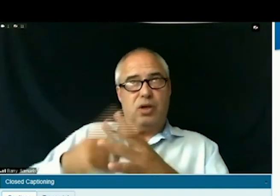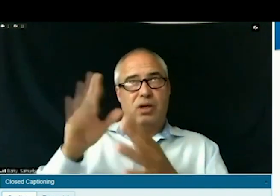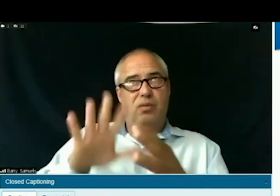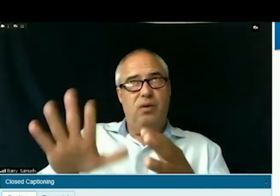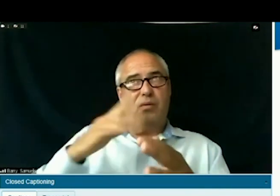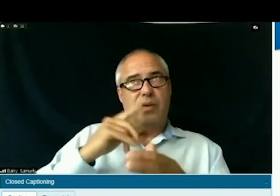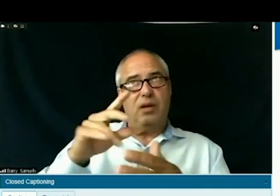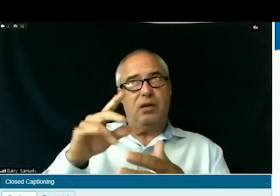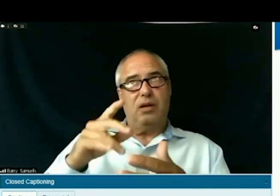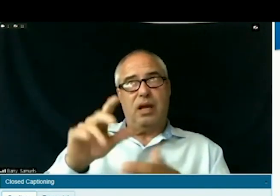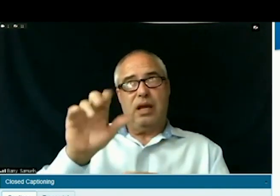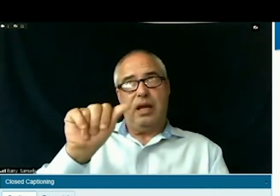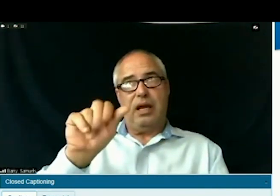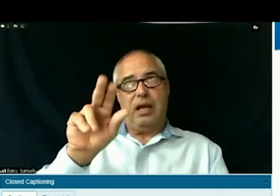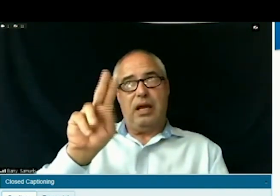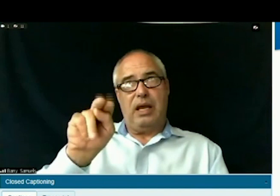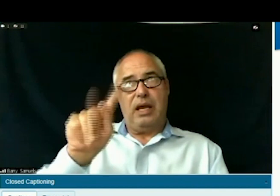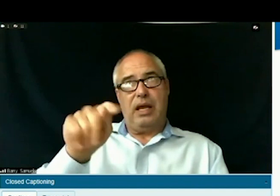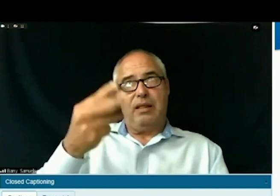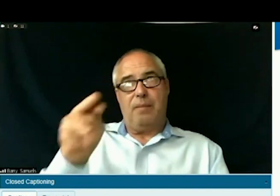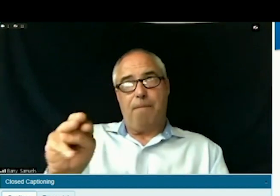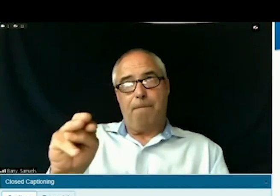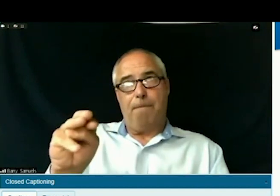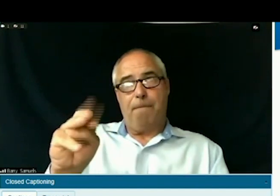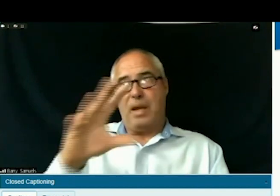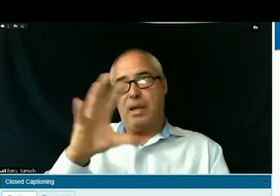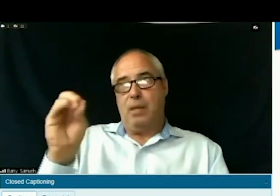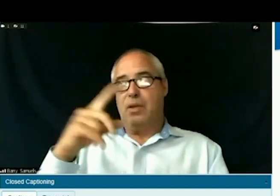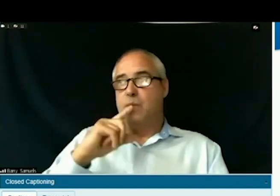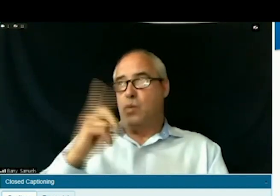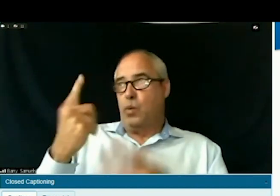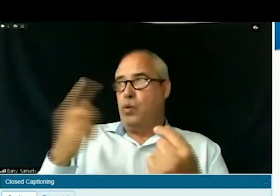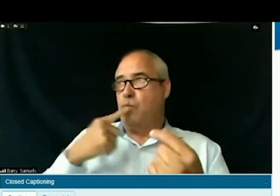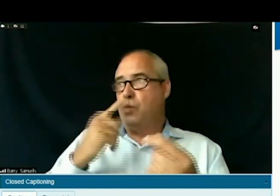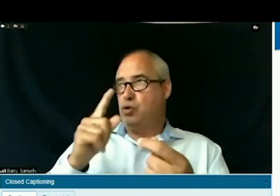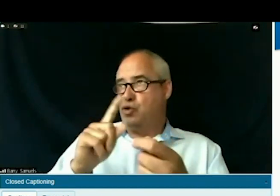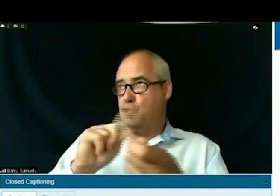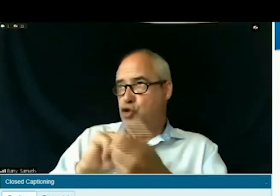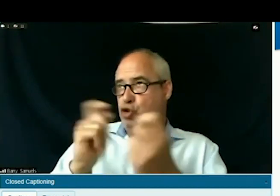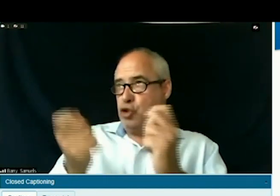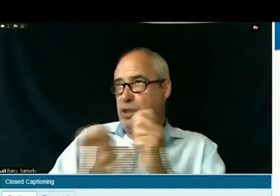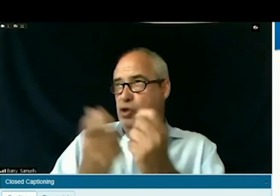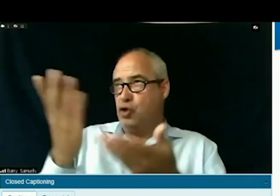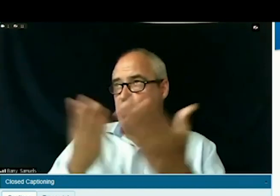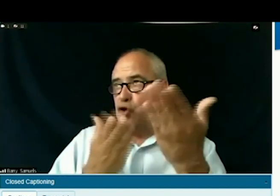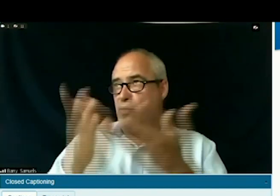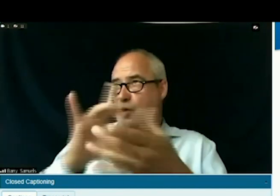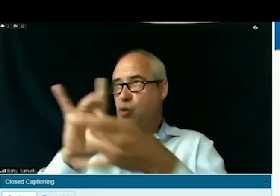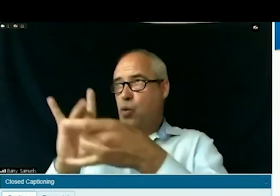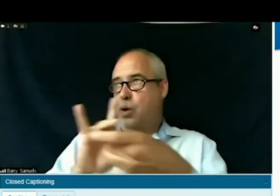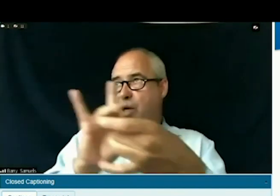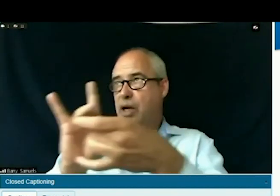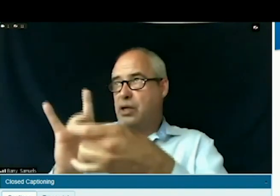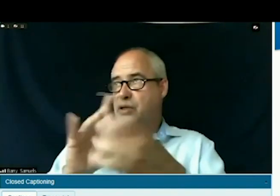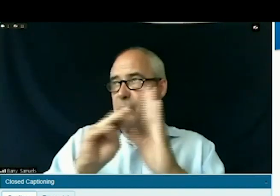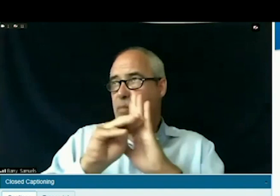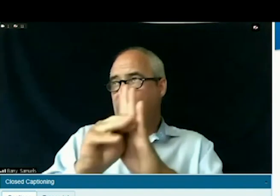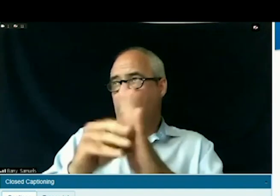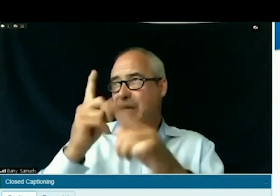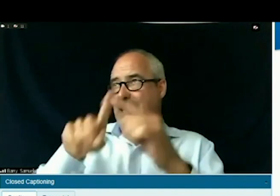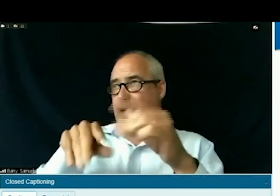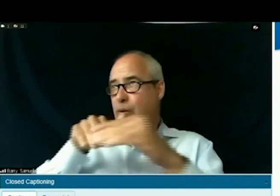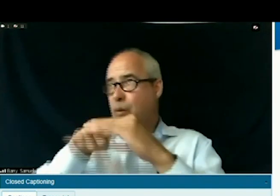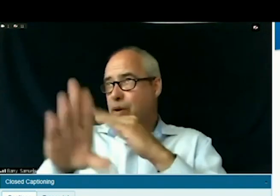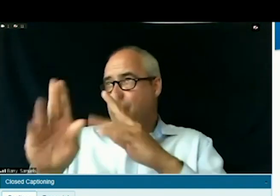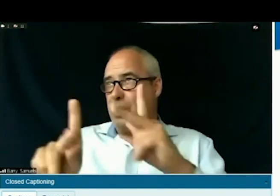Anthem, look at, okay, what are we going to do? We have to change our service coordination model. We can't go into people's homes. We have to use,